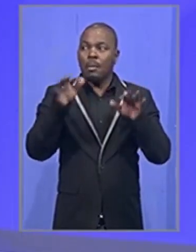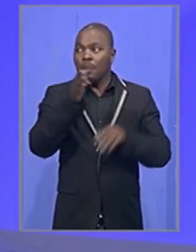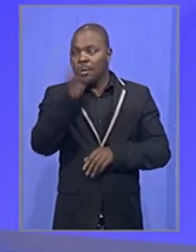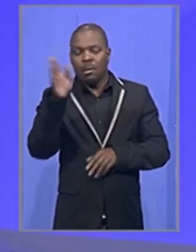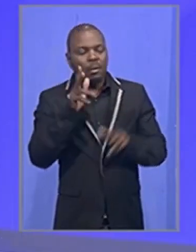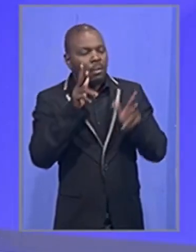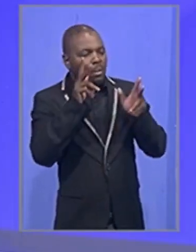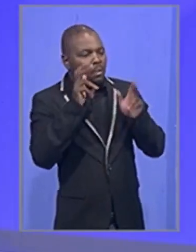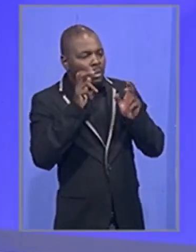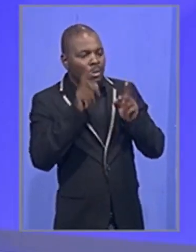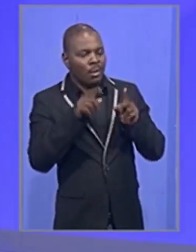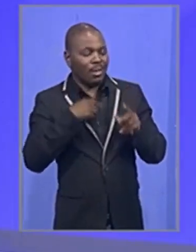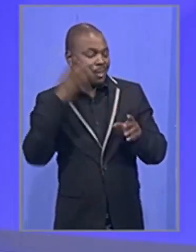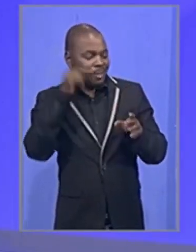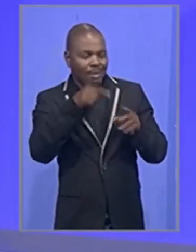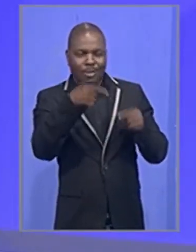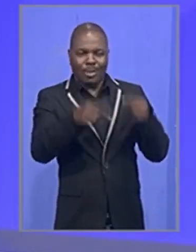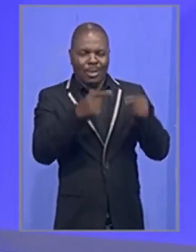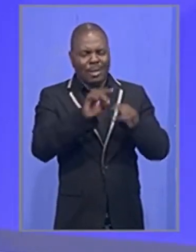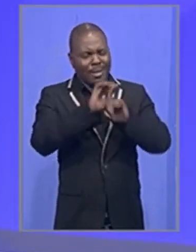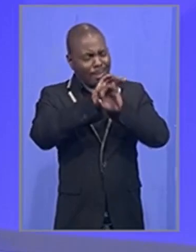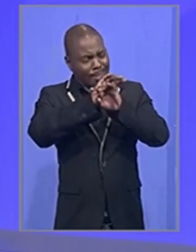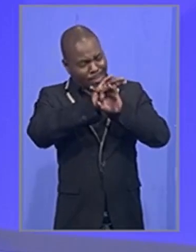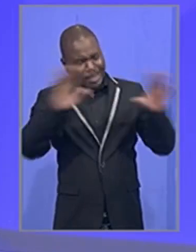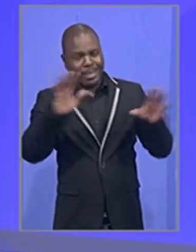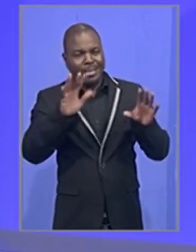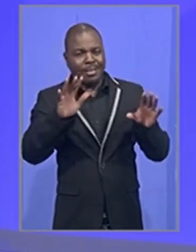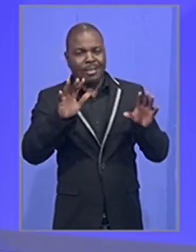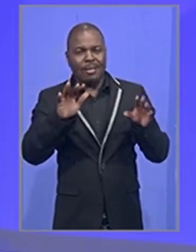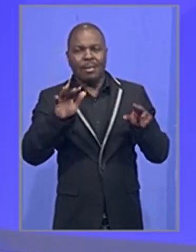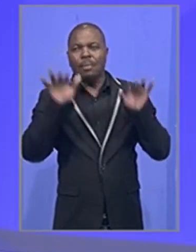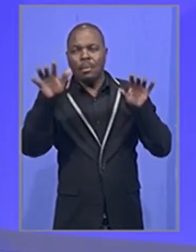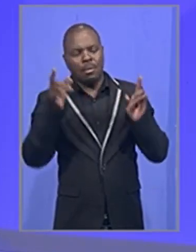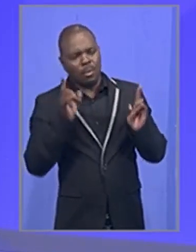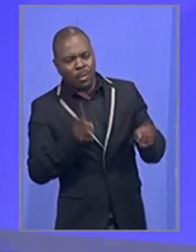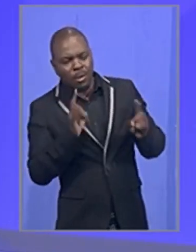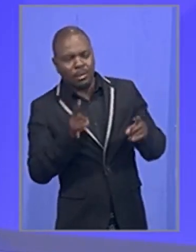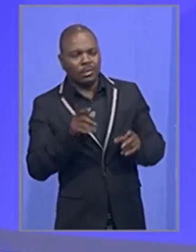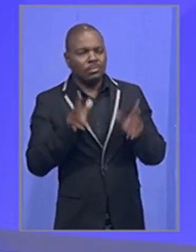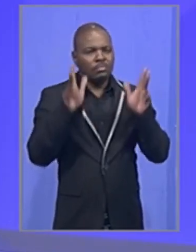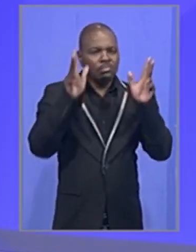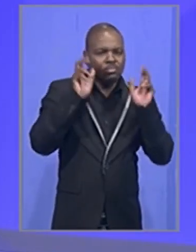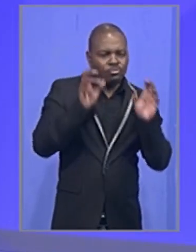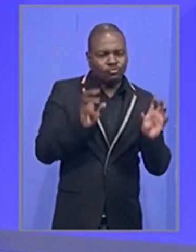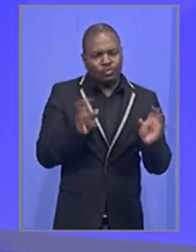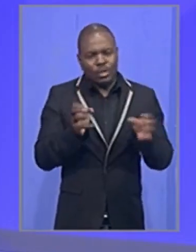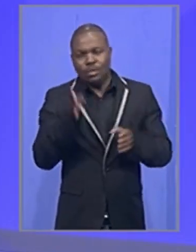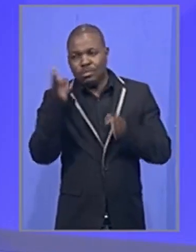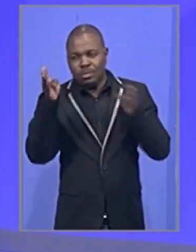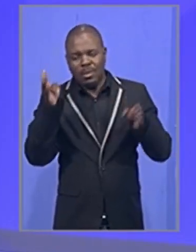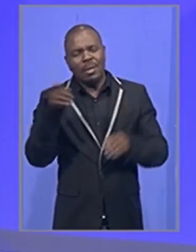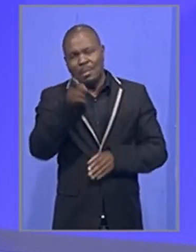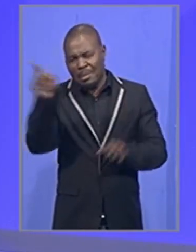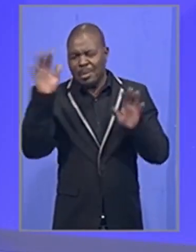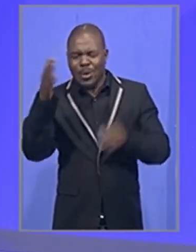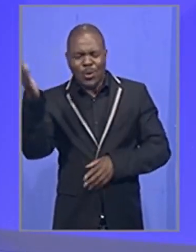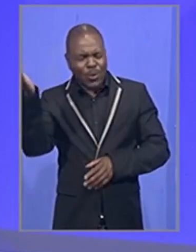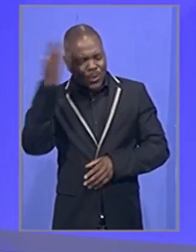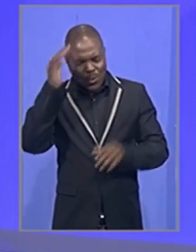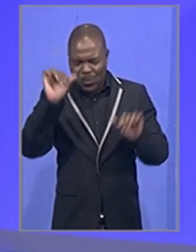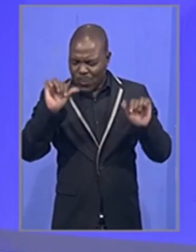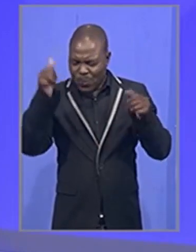utlwa hore ba hulahulana wa utlwa hantle hore ba buhi le ba mamedi di radio stationing ba tseba hantle se etsahalang